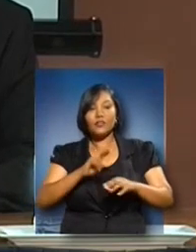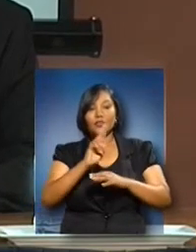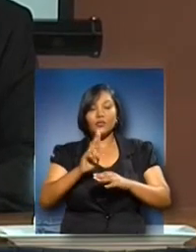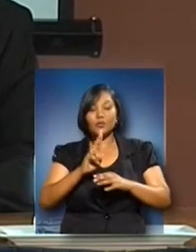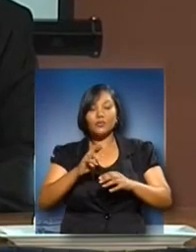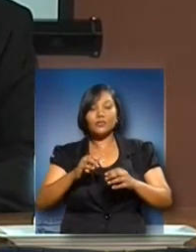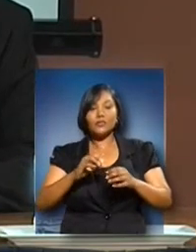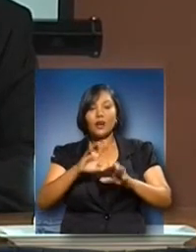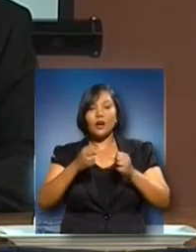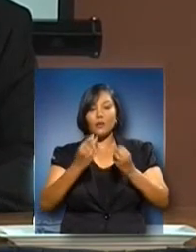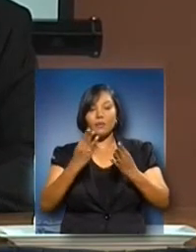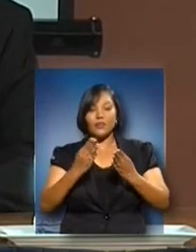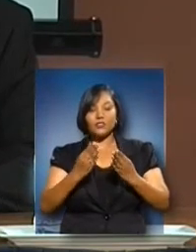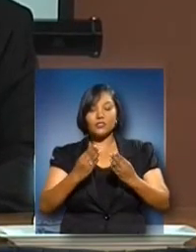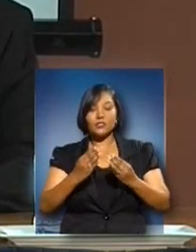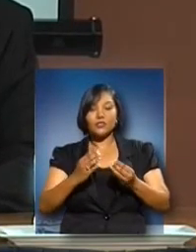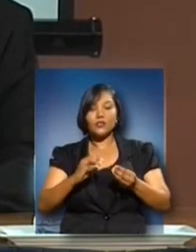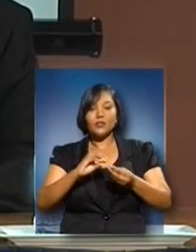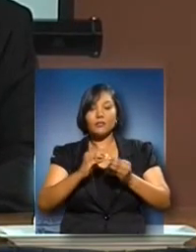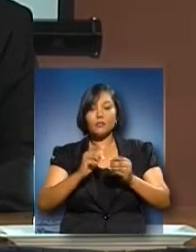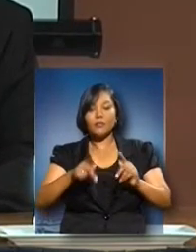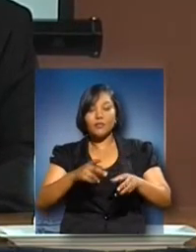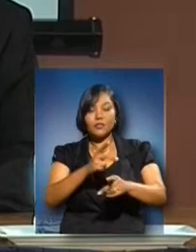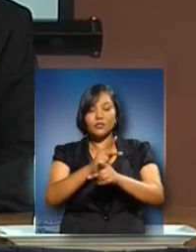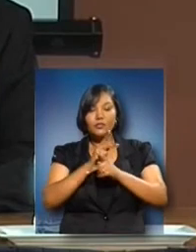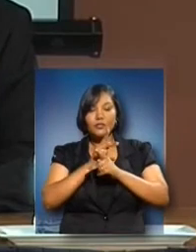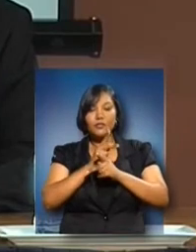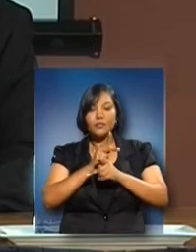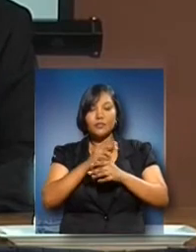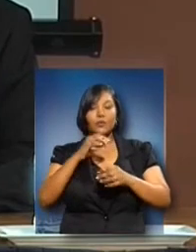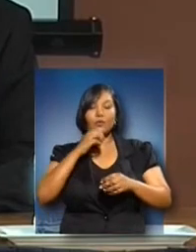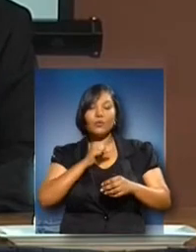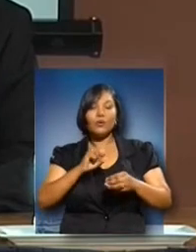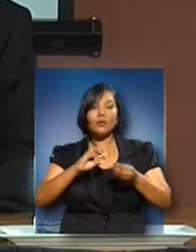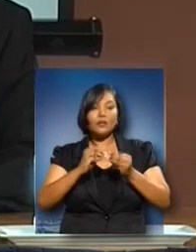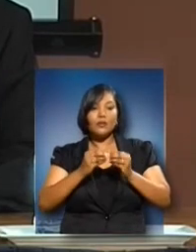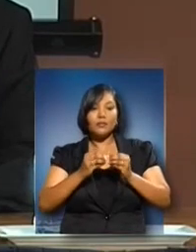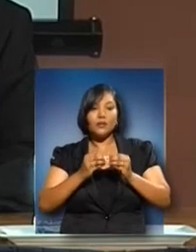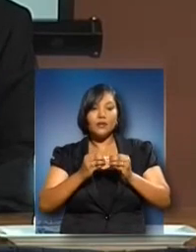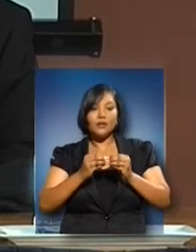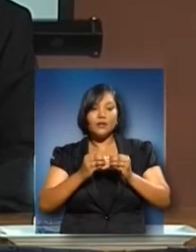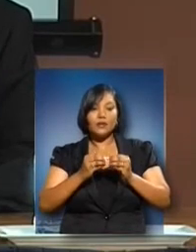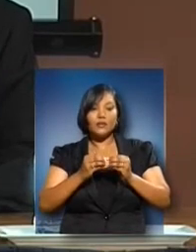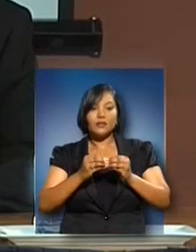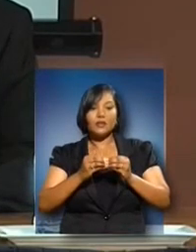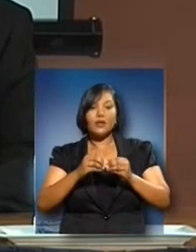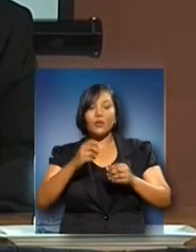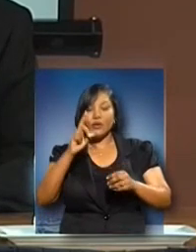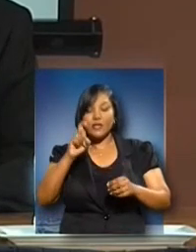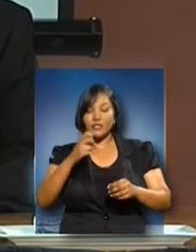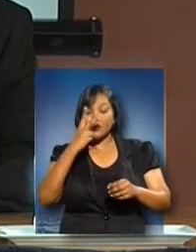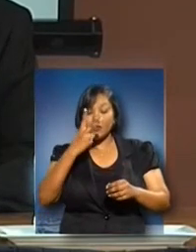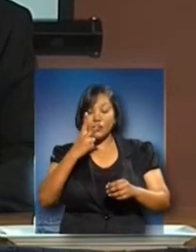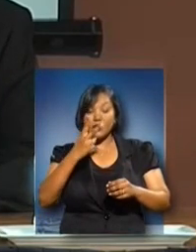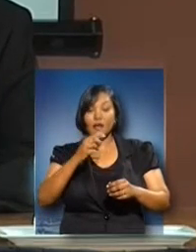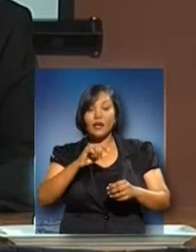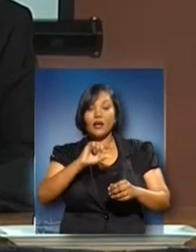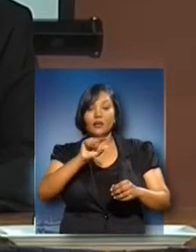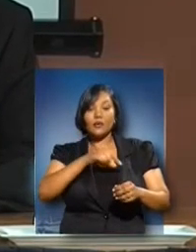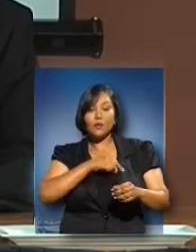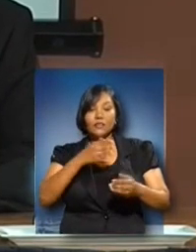not for the transaction, because we measure that benefits for the